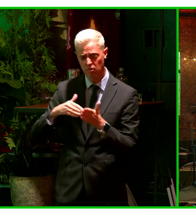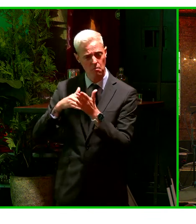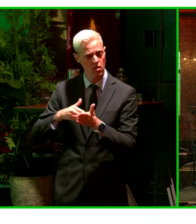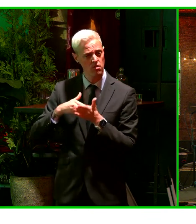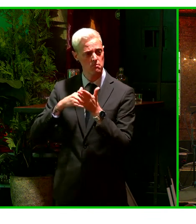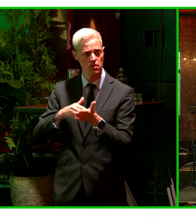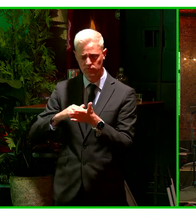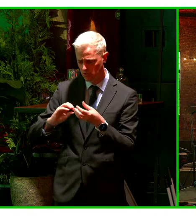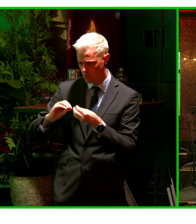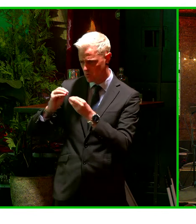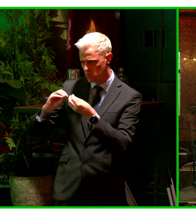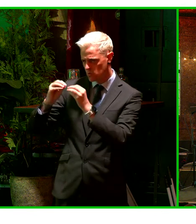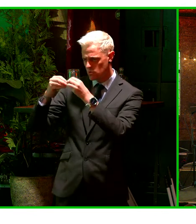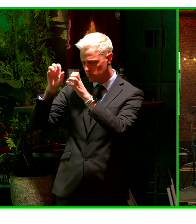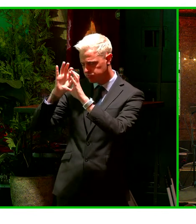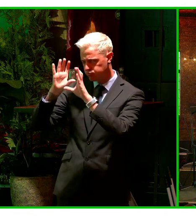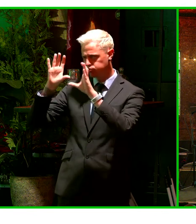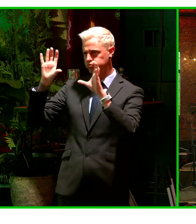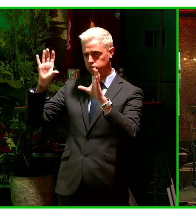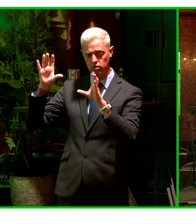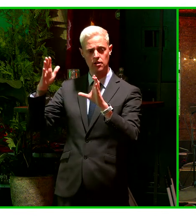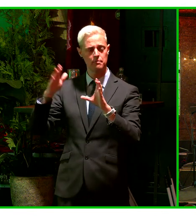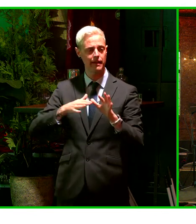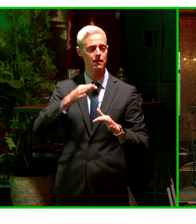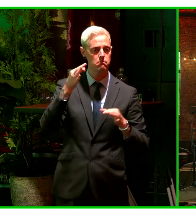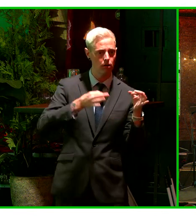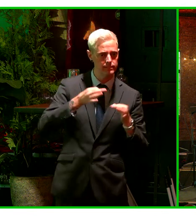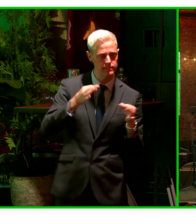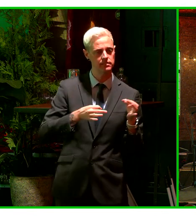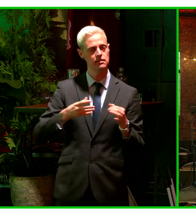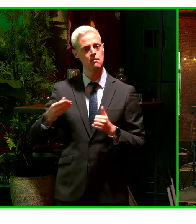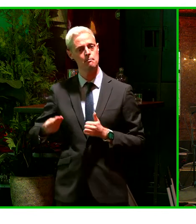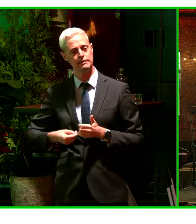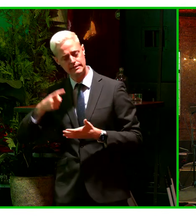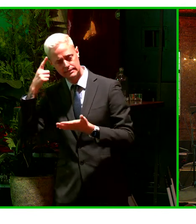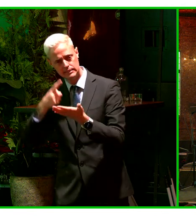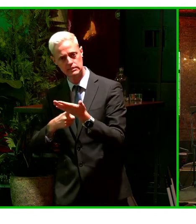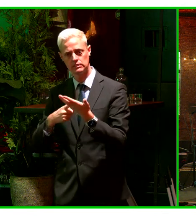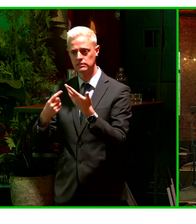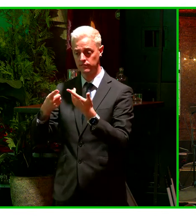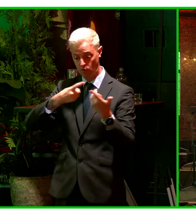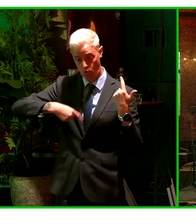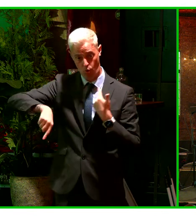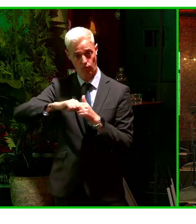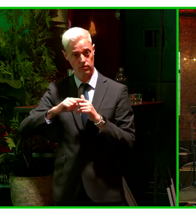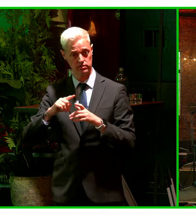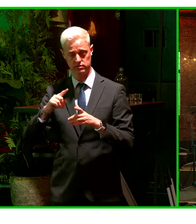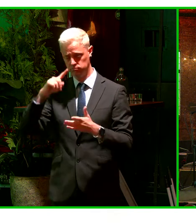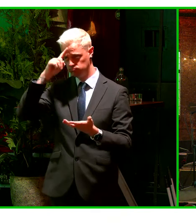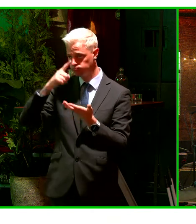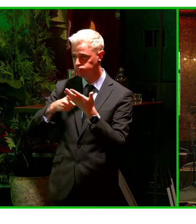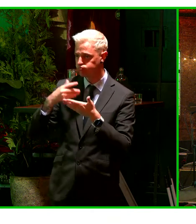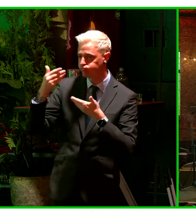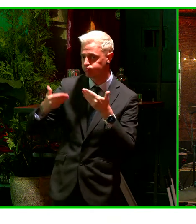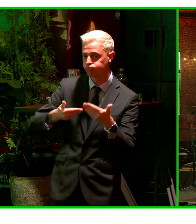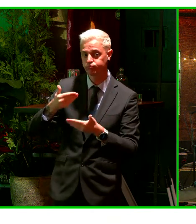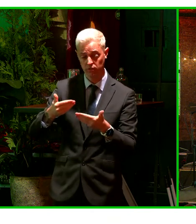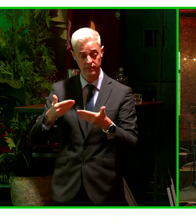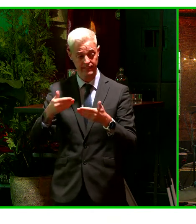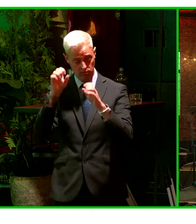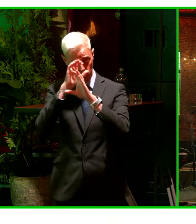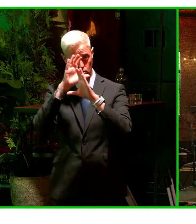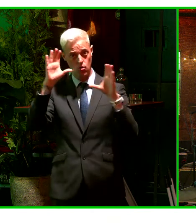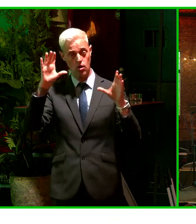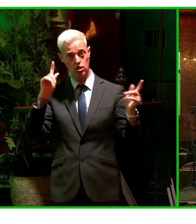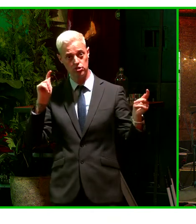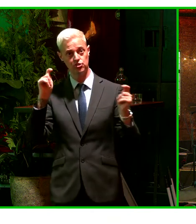it's starting to kind of cut through from the politicians to business decisions to decisions we all make every single day. And we really need to make sure that we